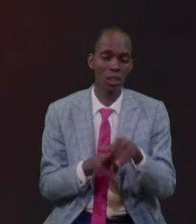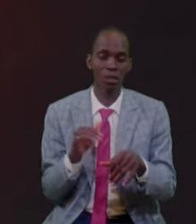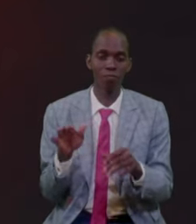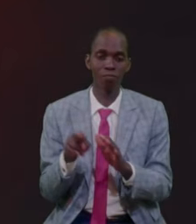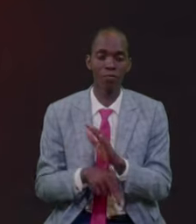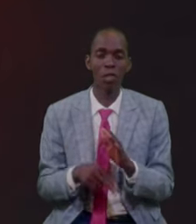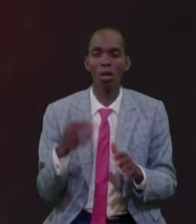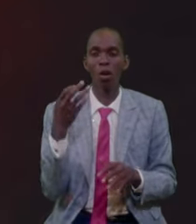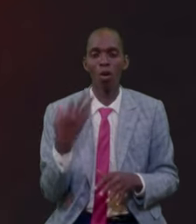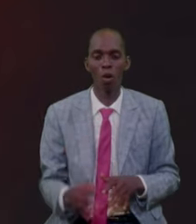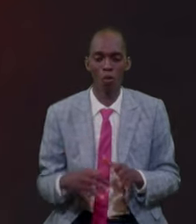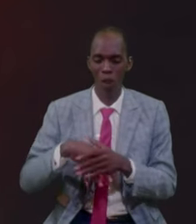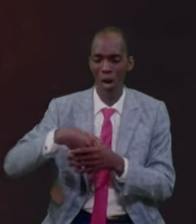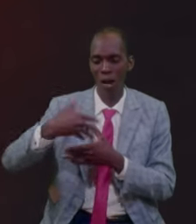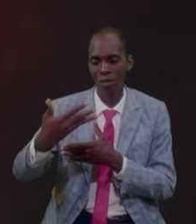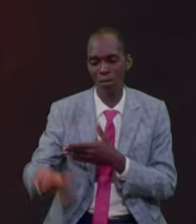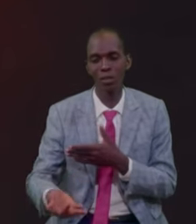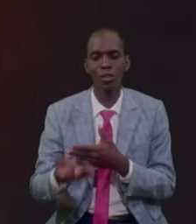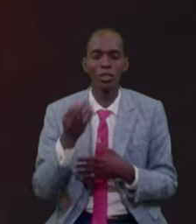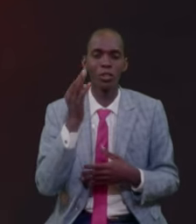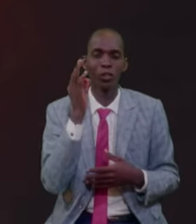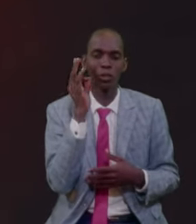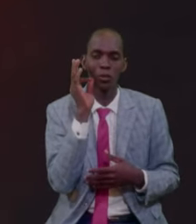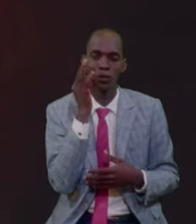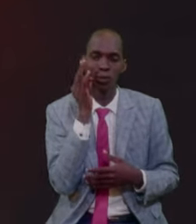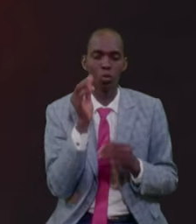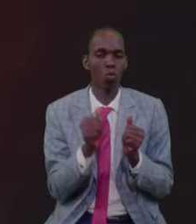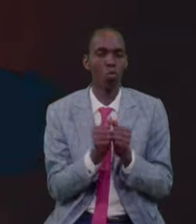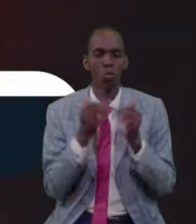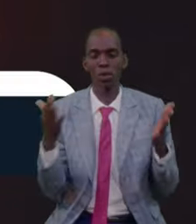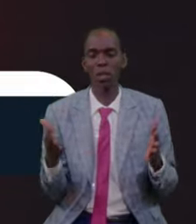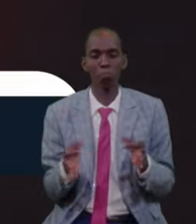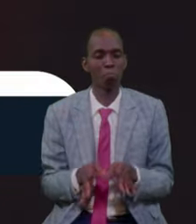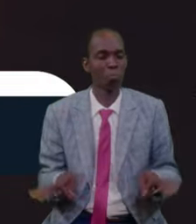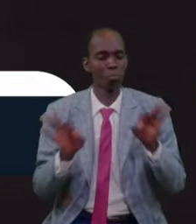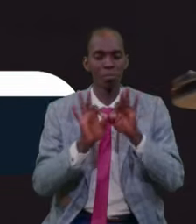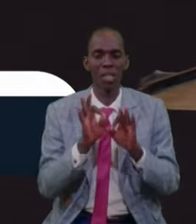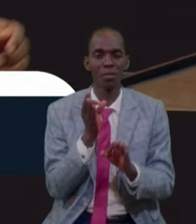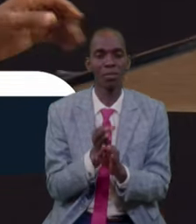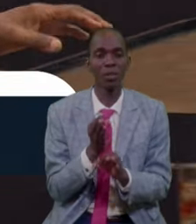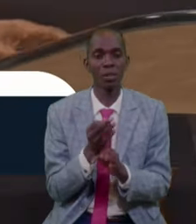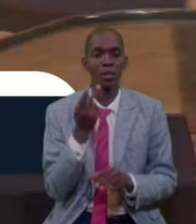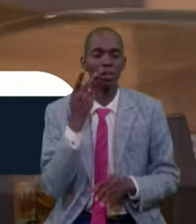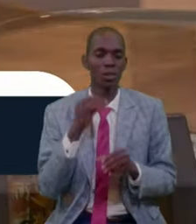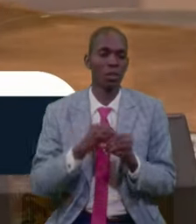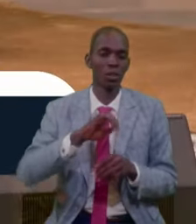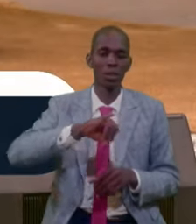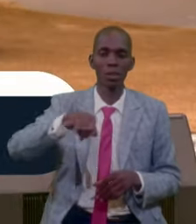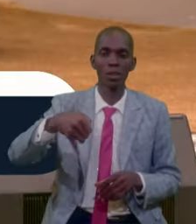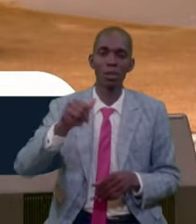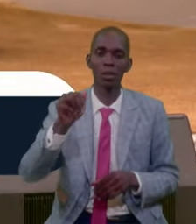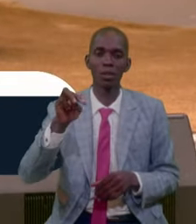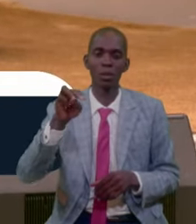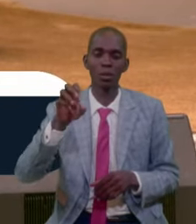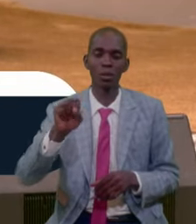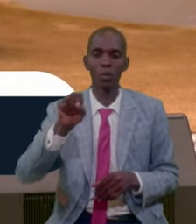external fruit without essential faith. We're looking at James chapter 2, and